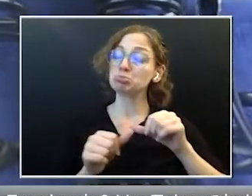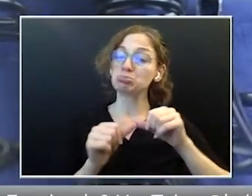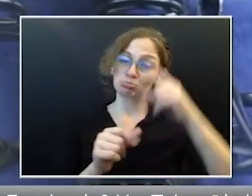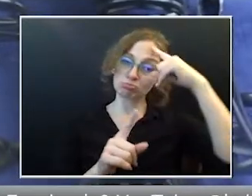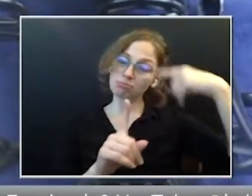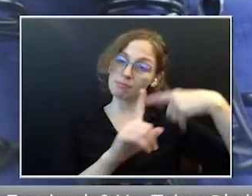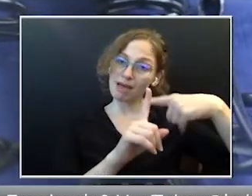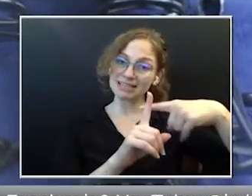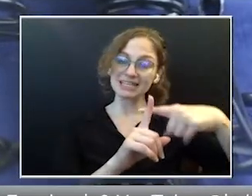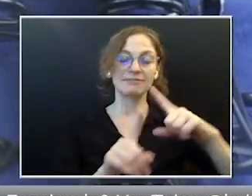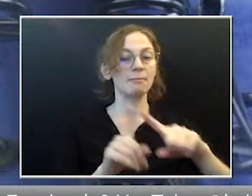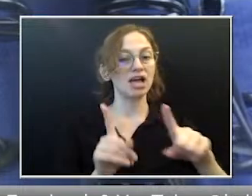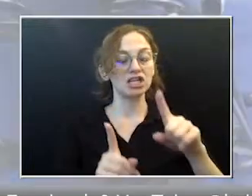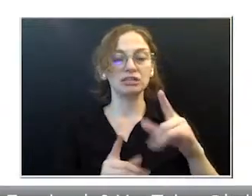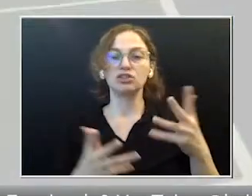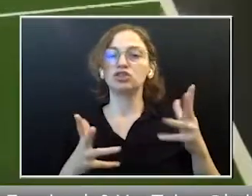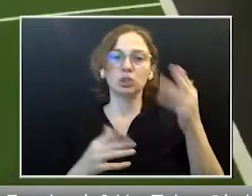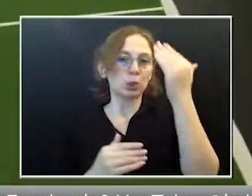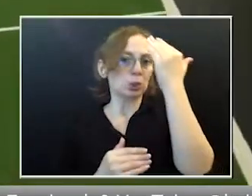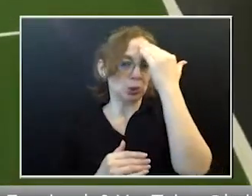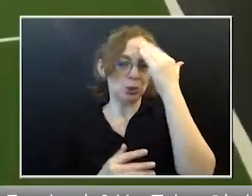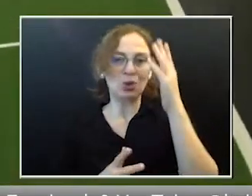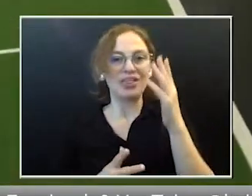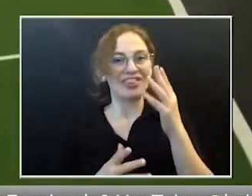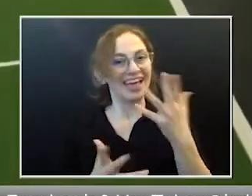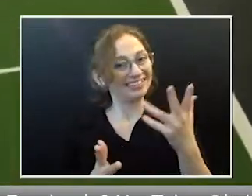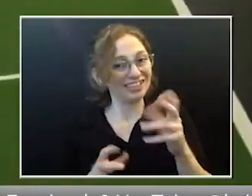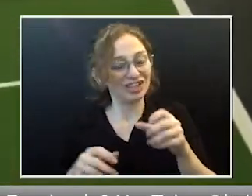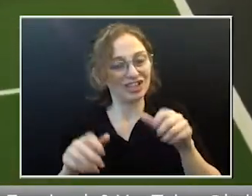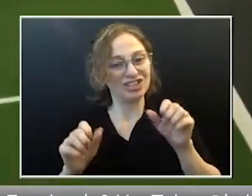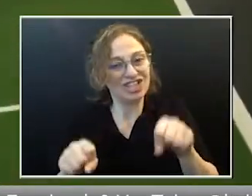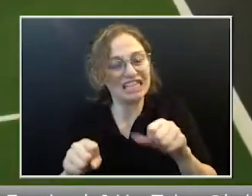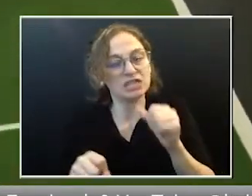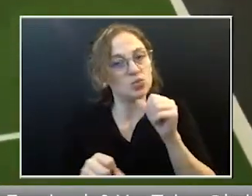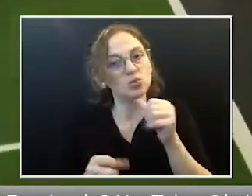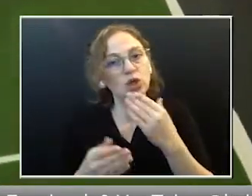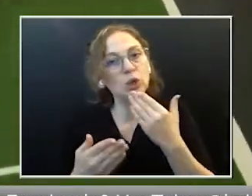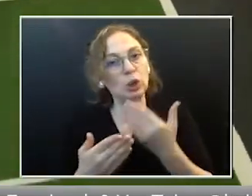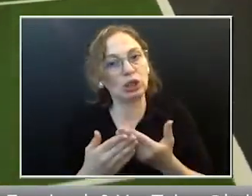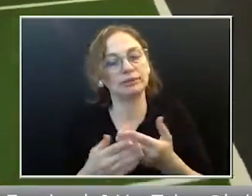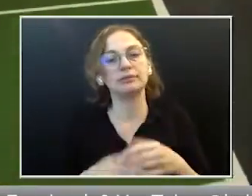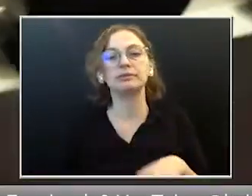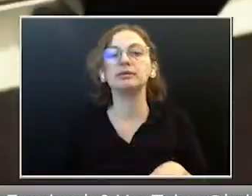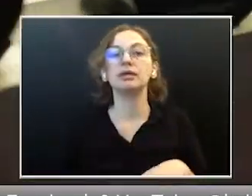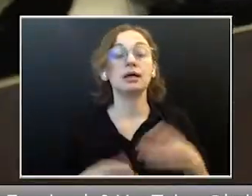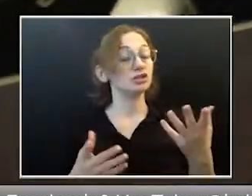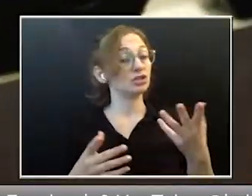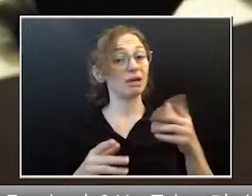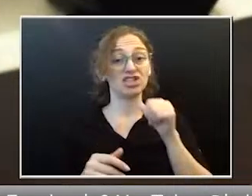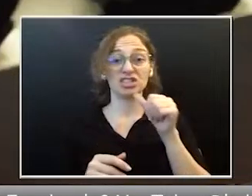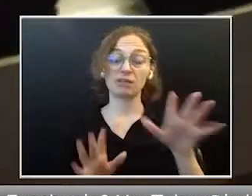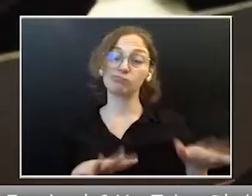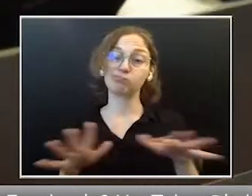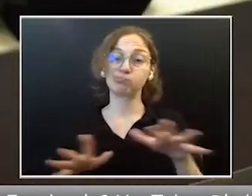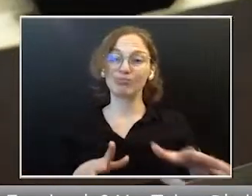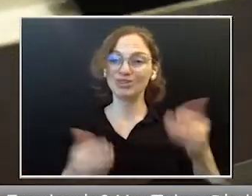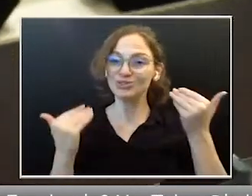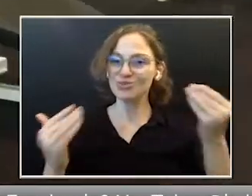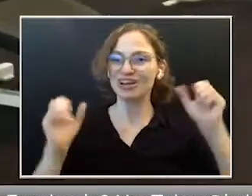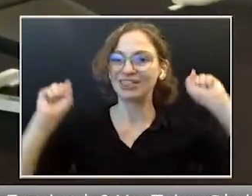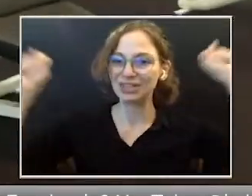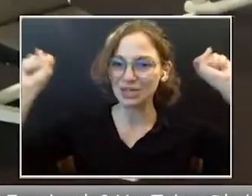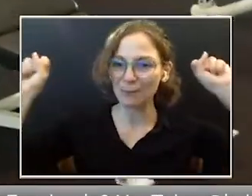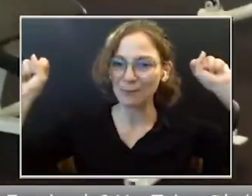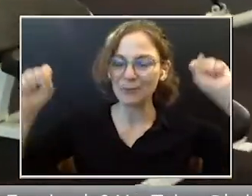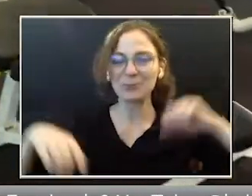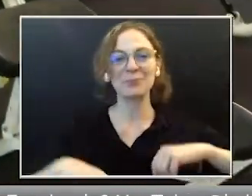easy, Angela hit the gym. And I think looking back now, it helped me feel strong. It helped me feel like I